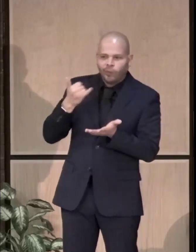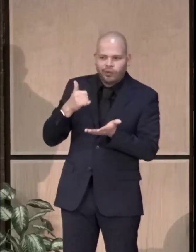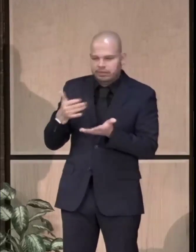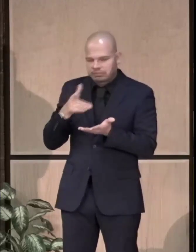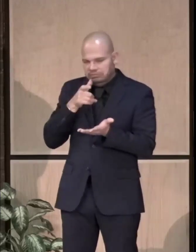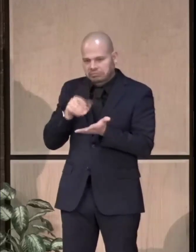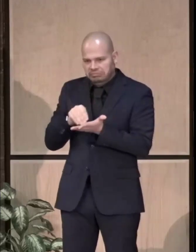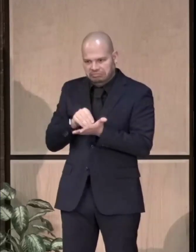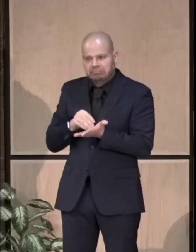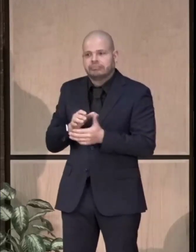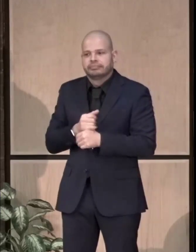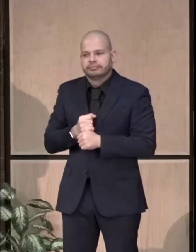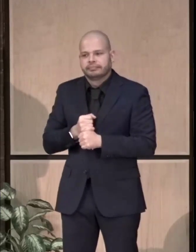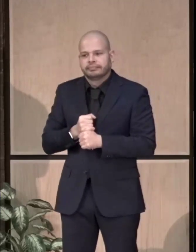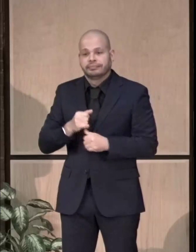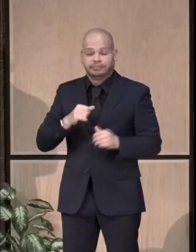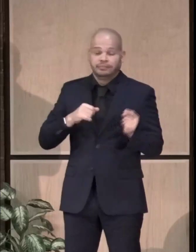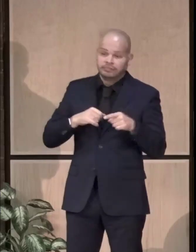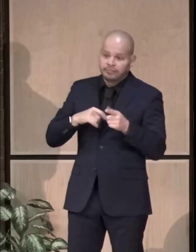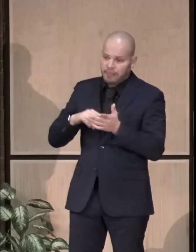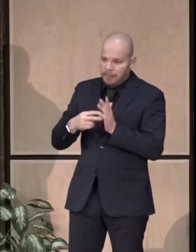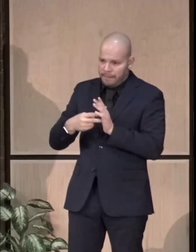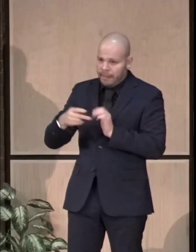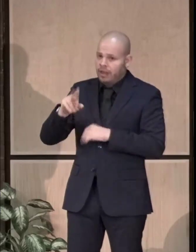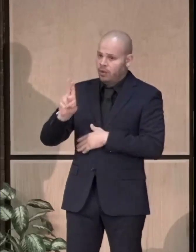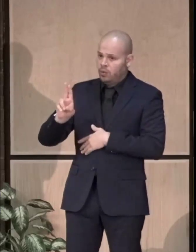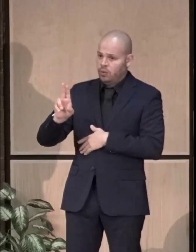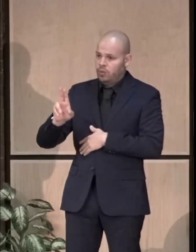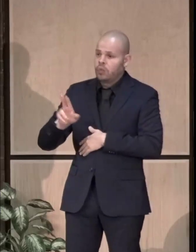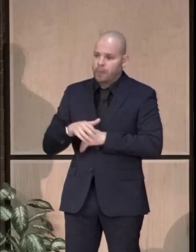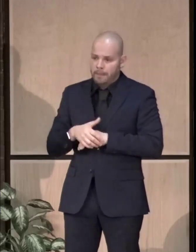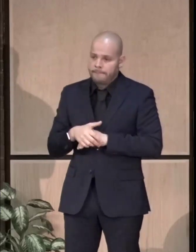a U letter, an unsat letter, be sent to the home of record.